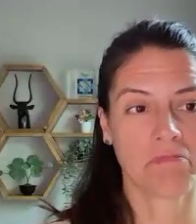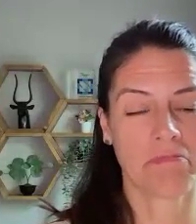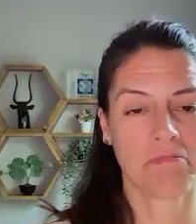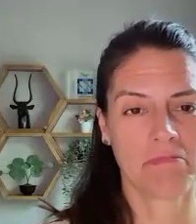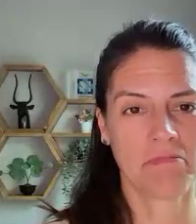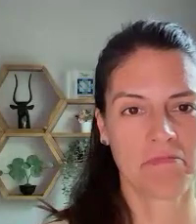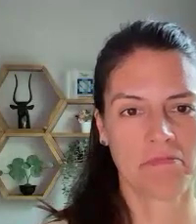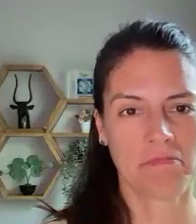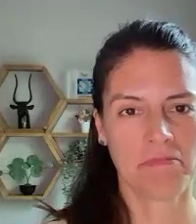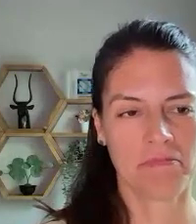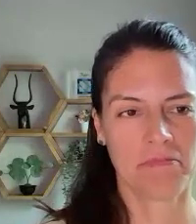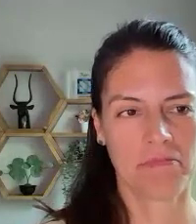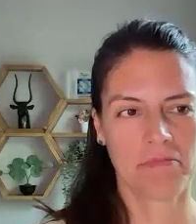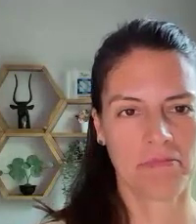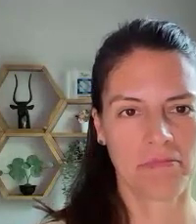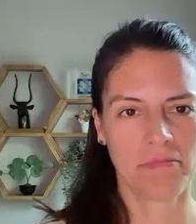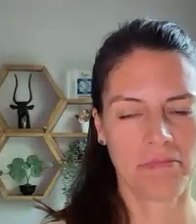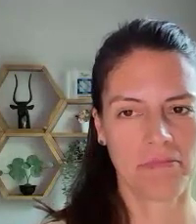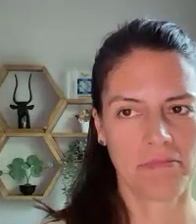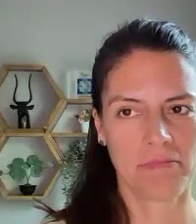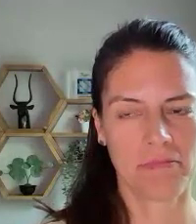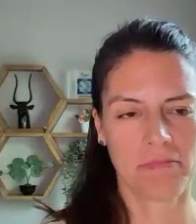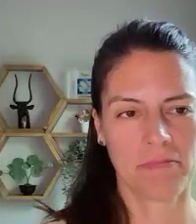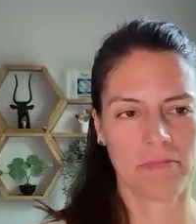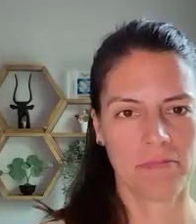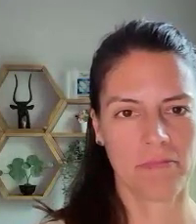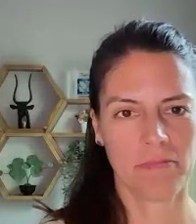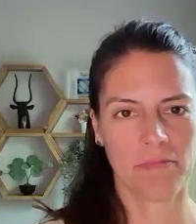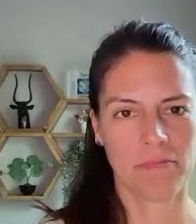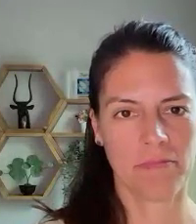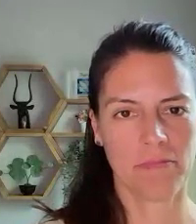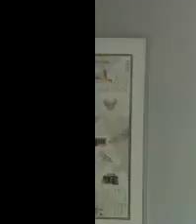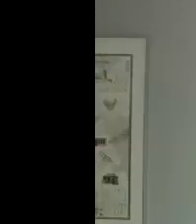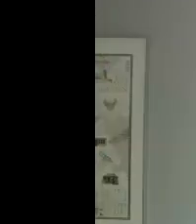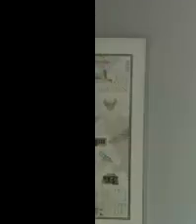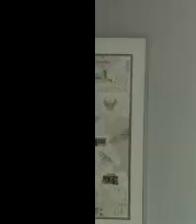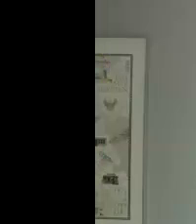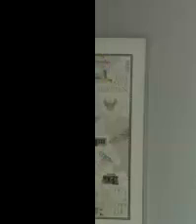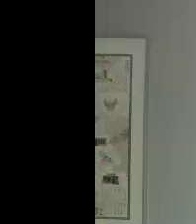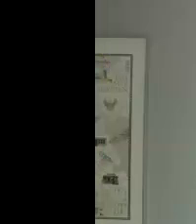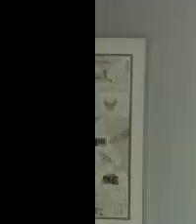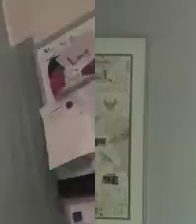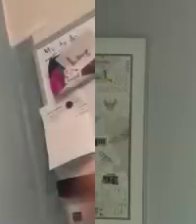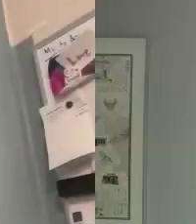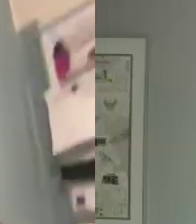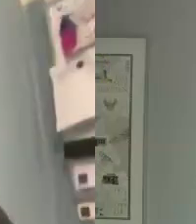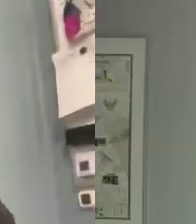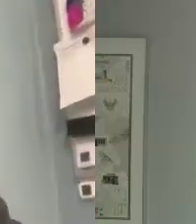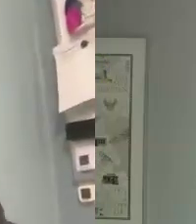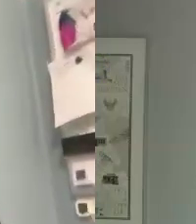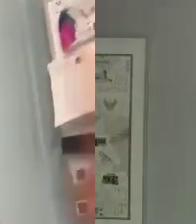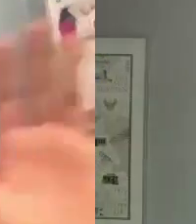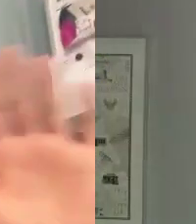Actually, mostly I guess I'm more full stack now, but I'm